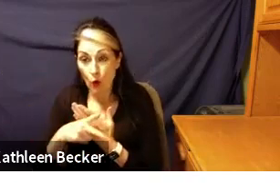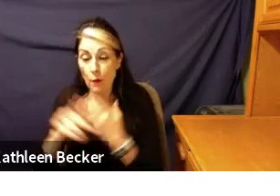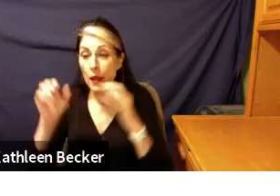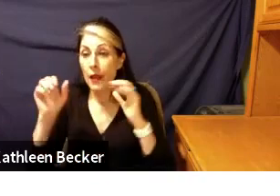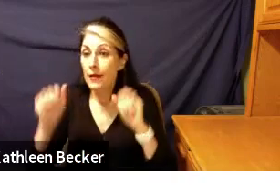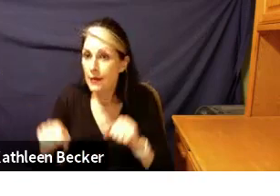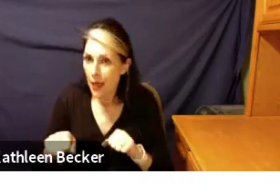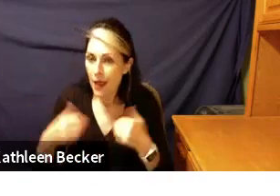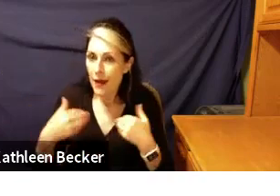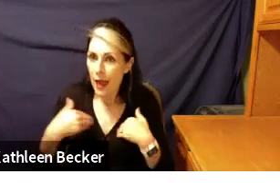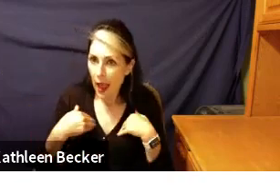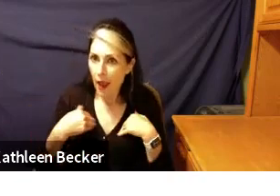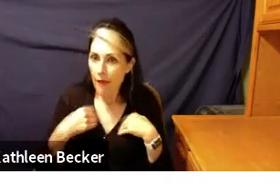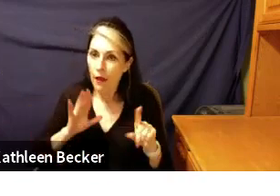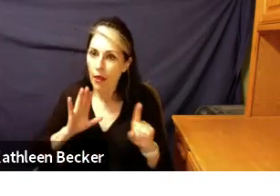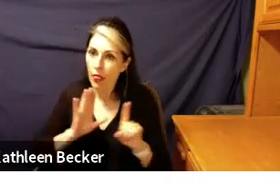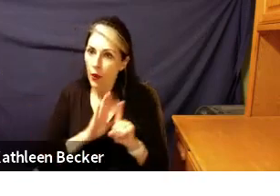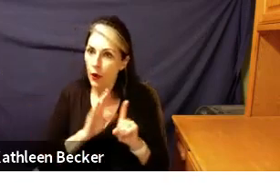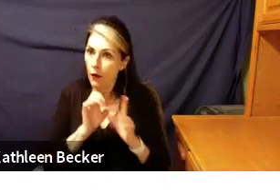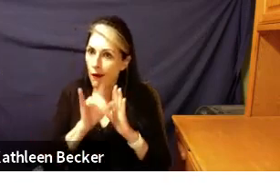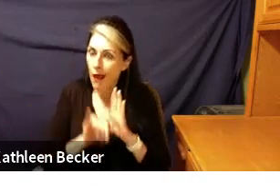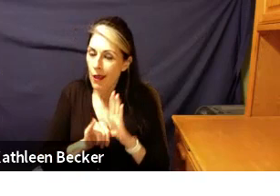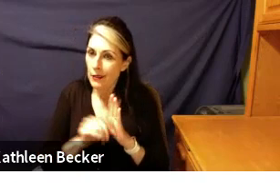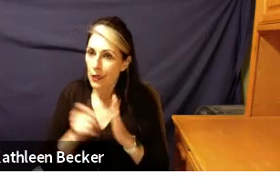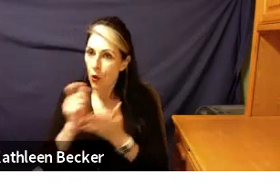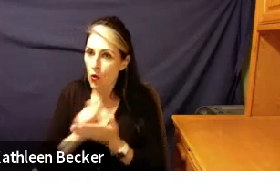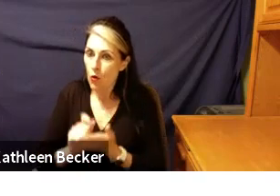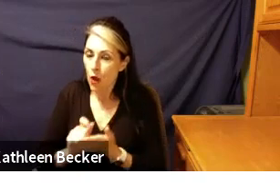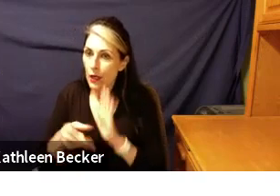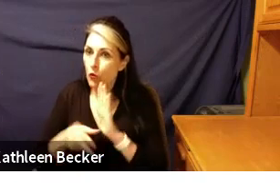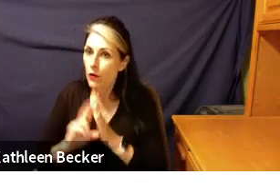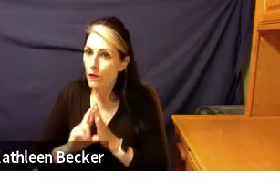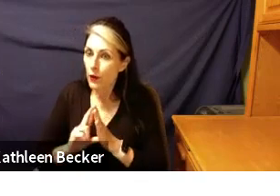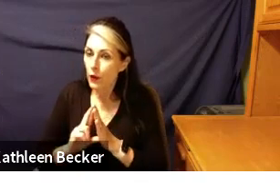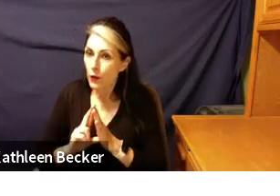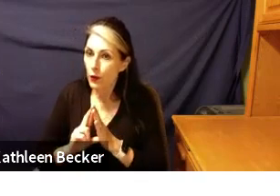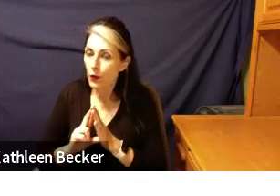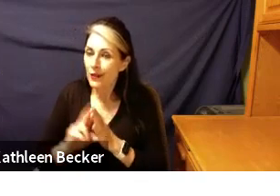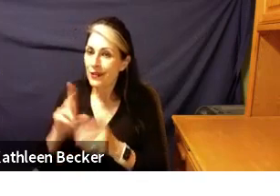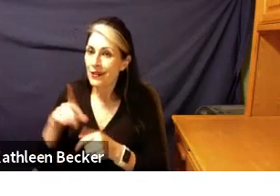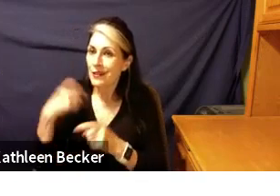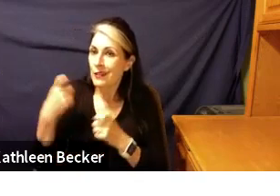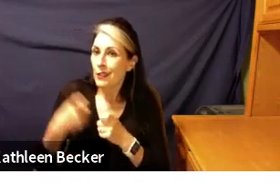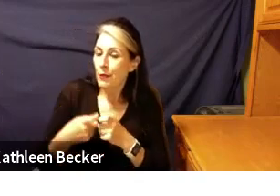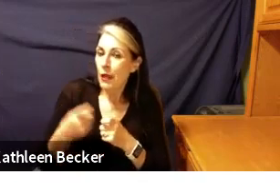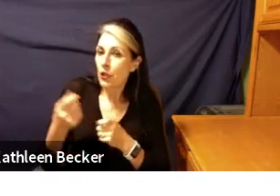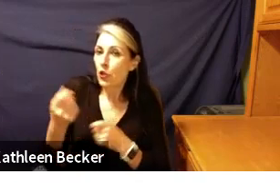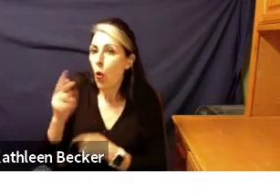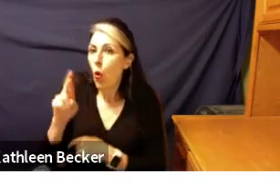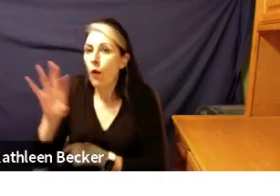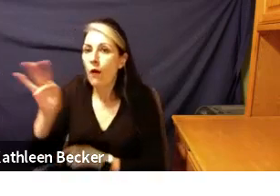can have their essay or writing reviewed in Spanish or French.